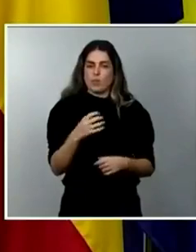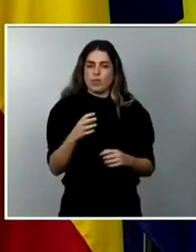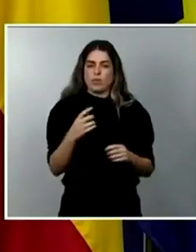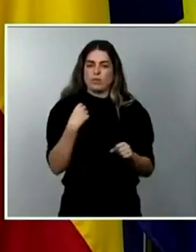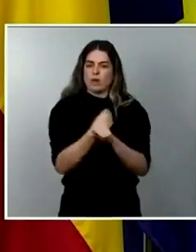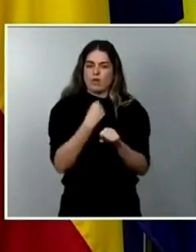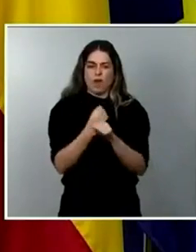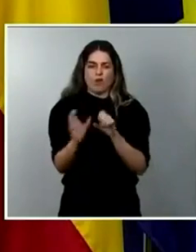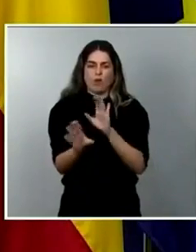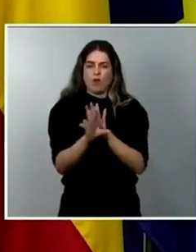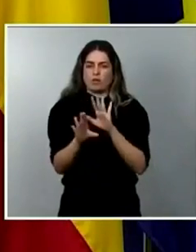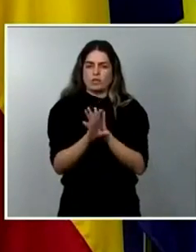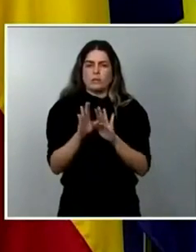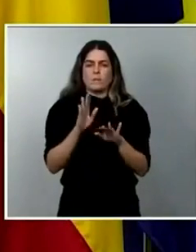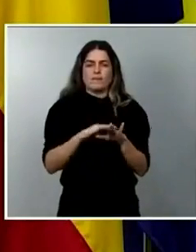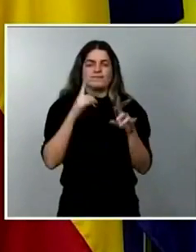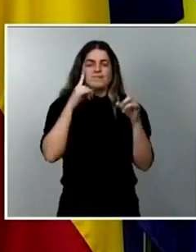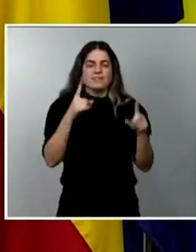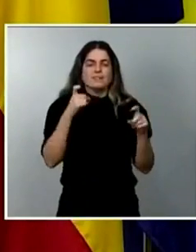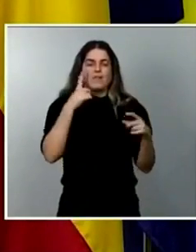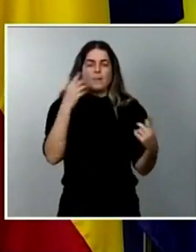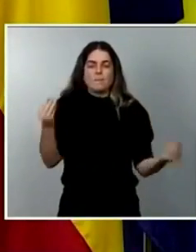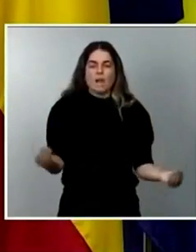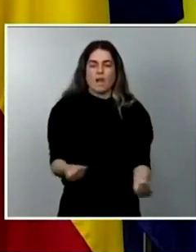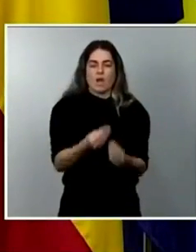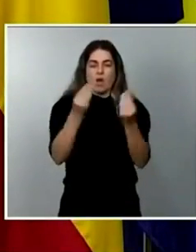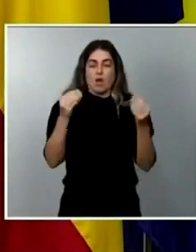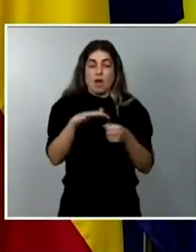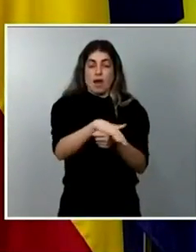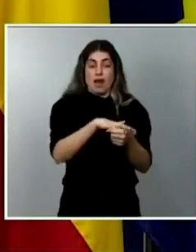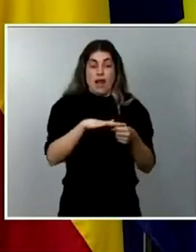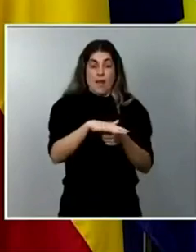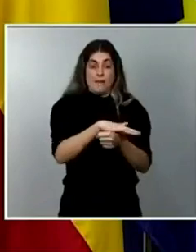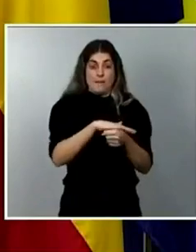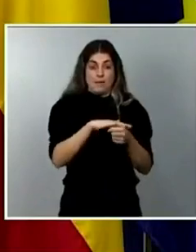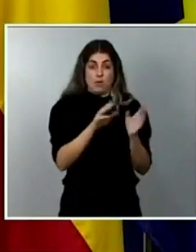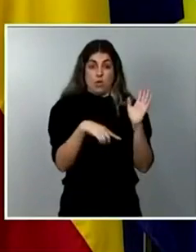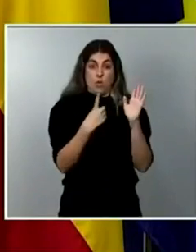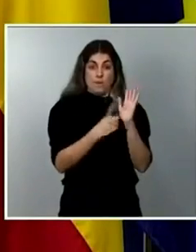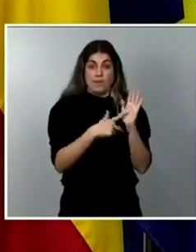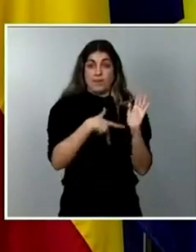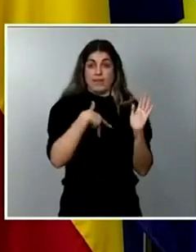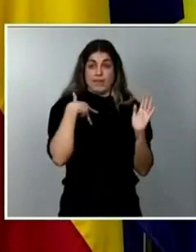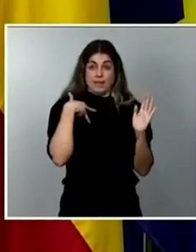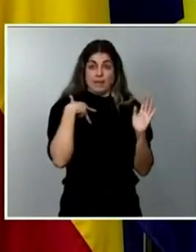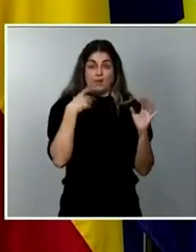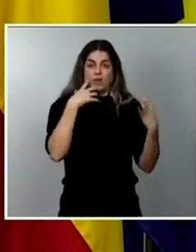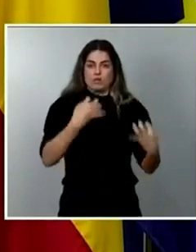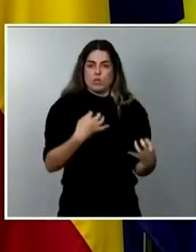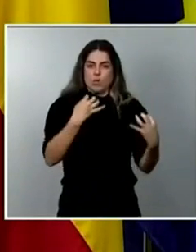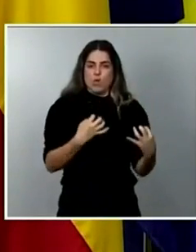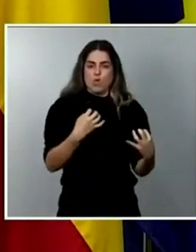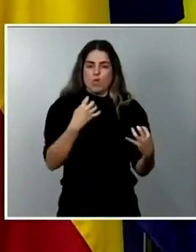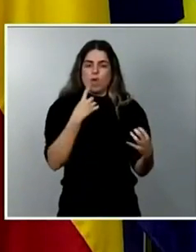We will keep working to improve in order to avoid any security breach, so Spaniards can feel safe and they can feel they live in a